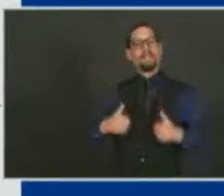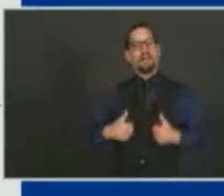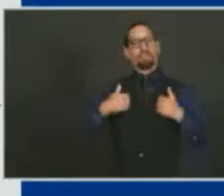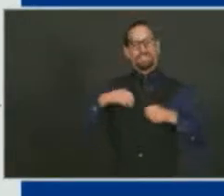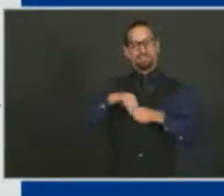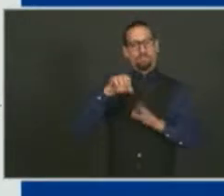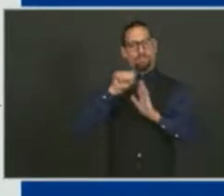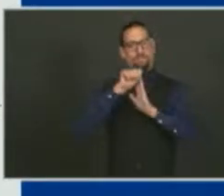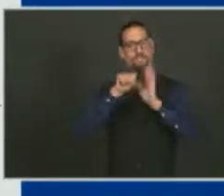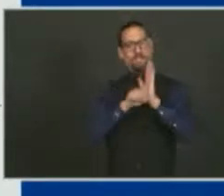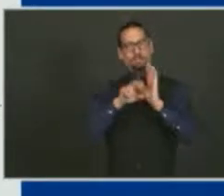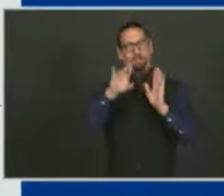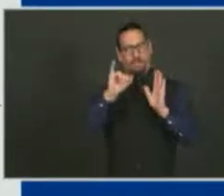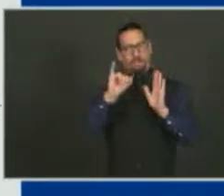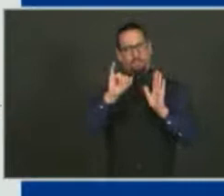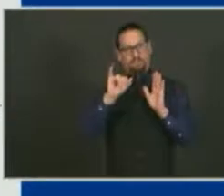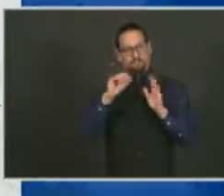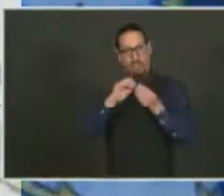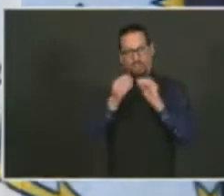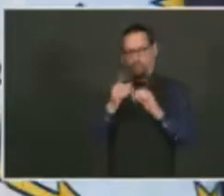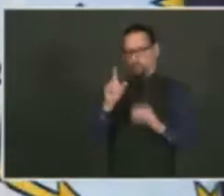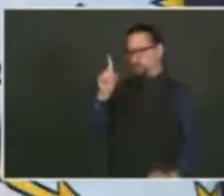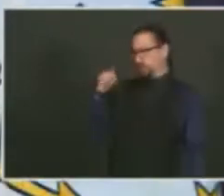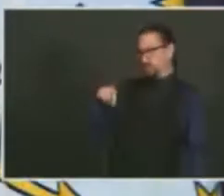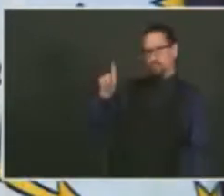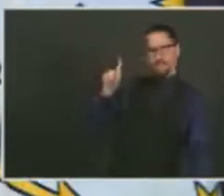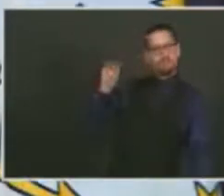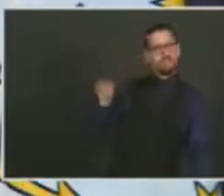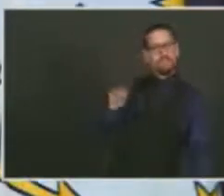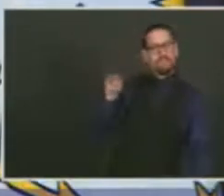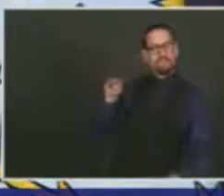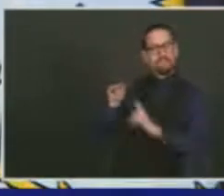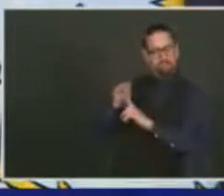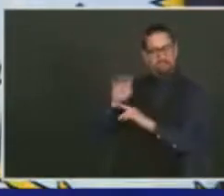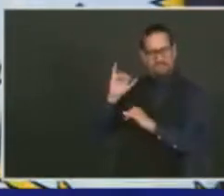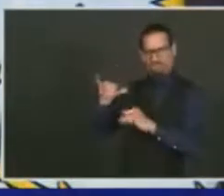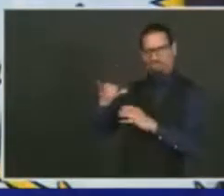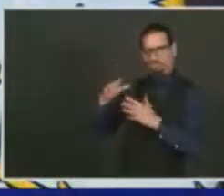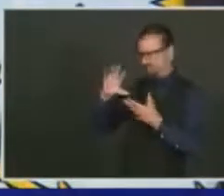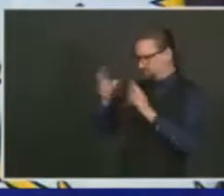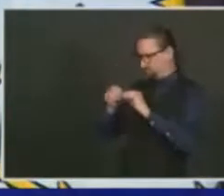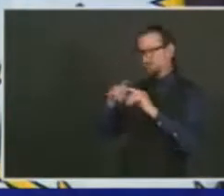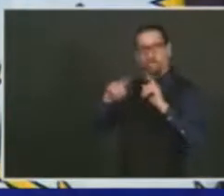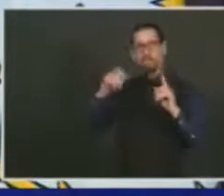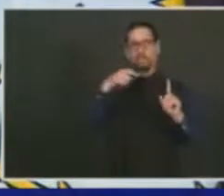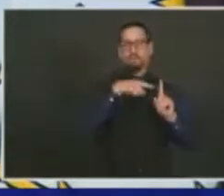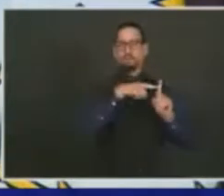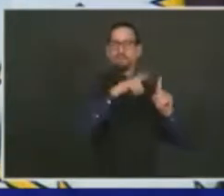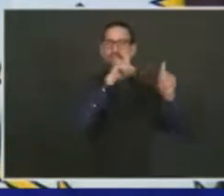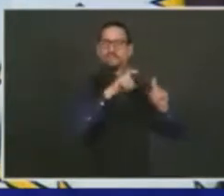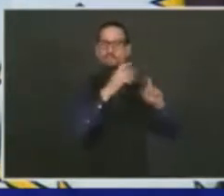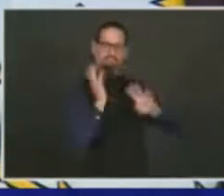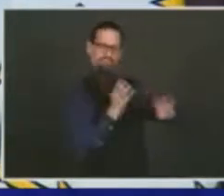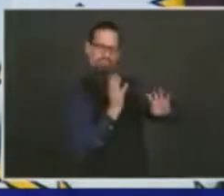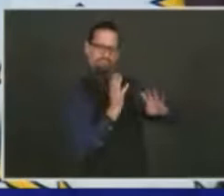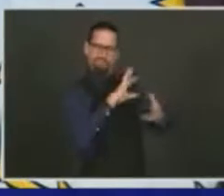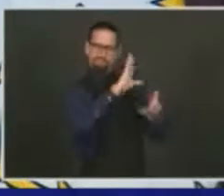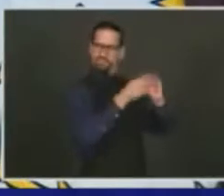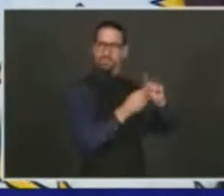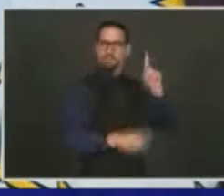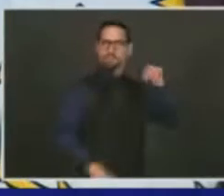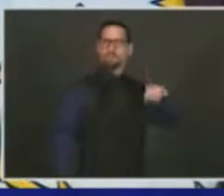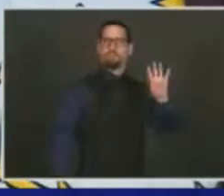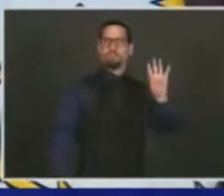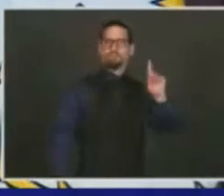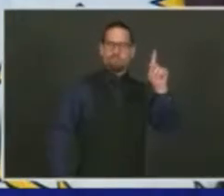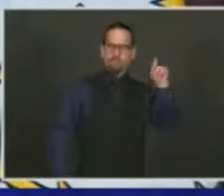or National Guard who's been participating and administering the test, I want to thank you for that. Testing continues to be one of the most effective